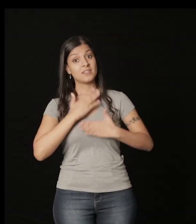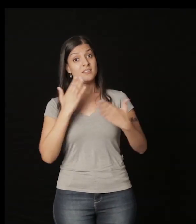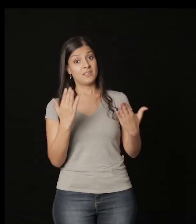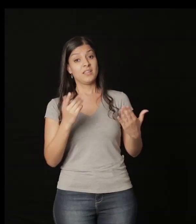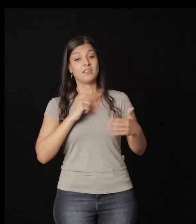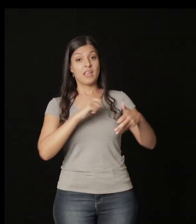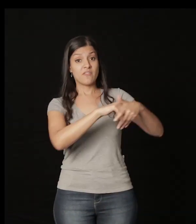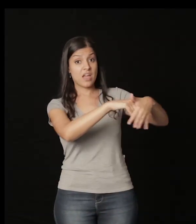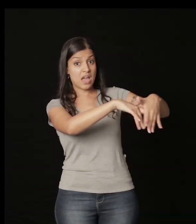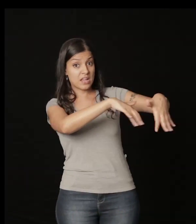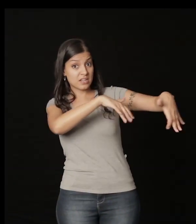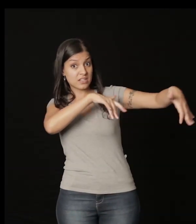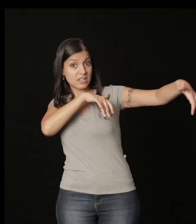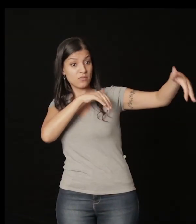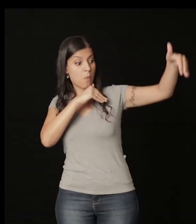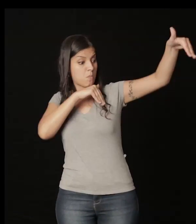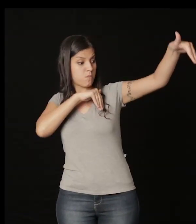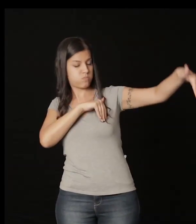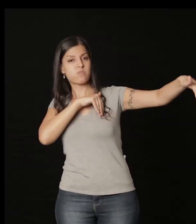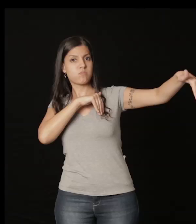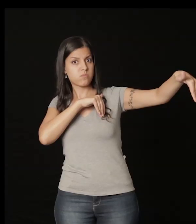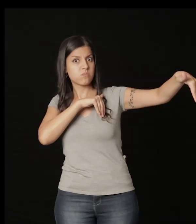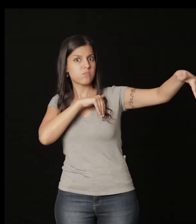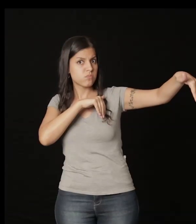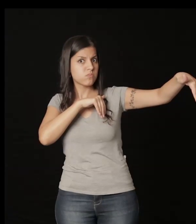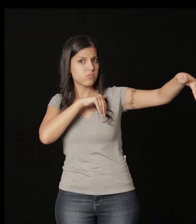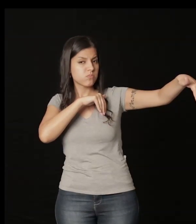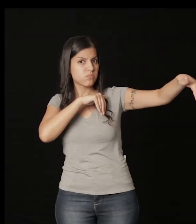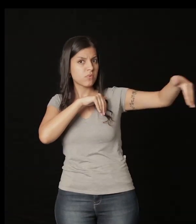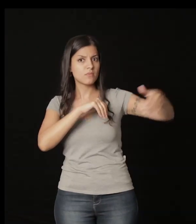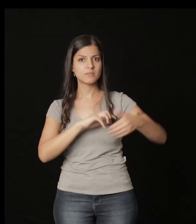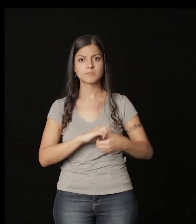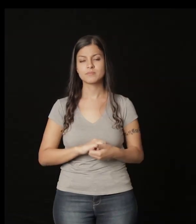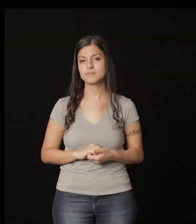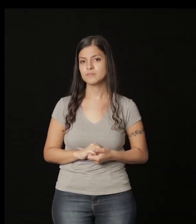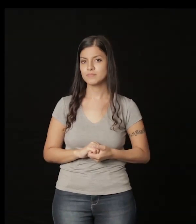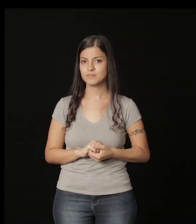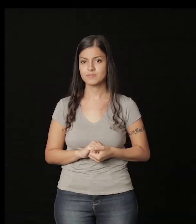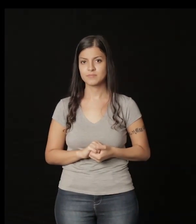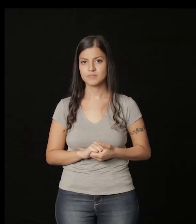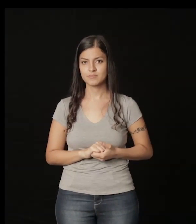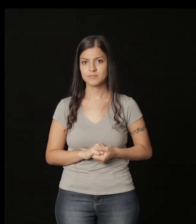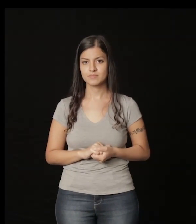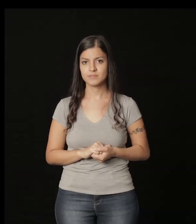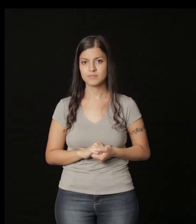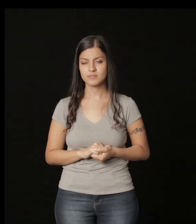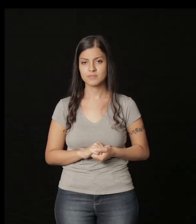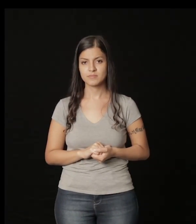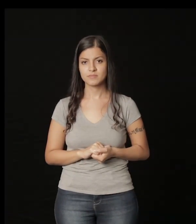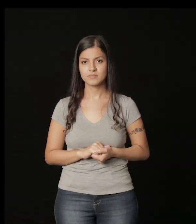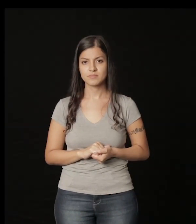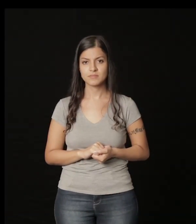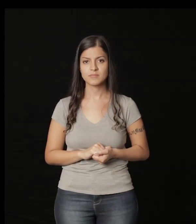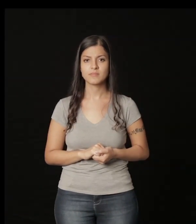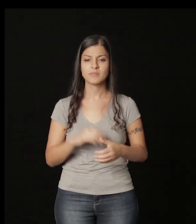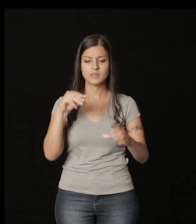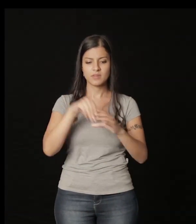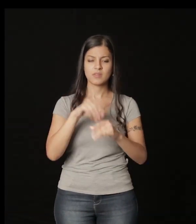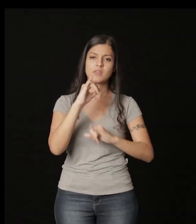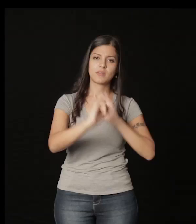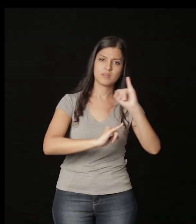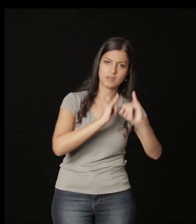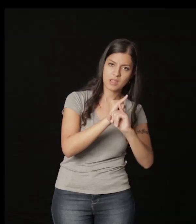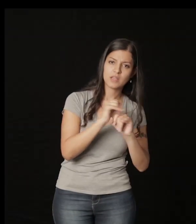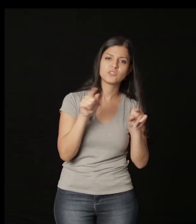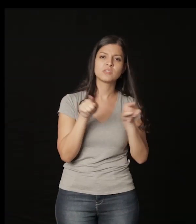I feel kind of overwhelmed with the scale of the archive that's being generated all the time